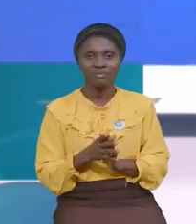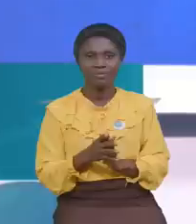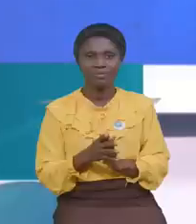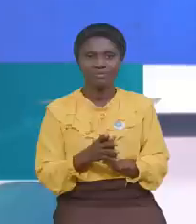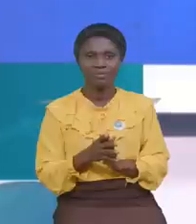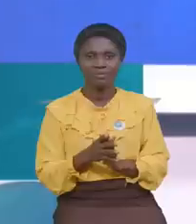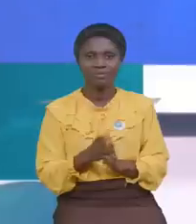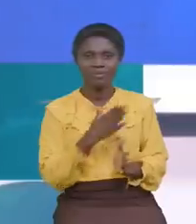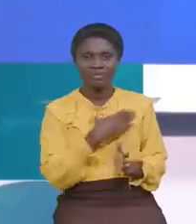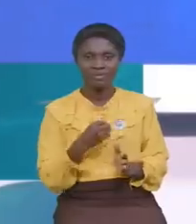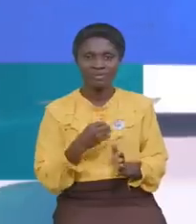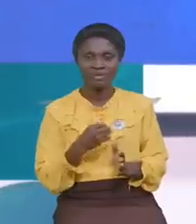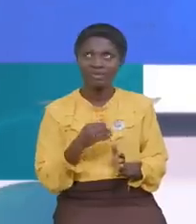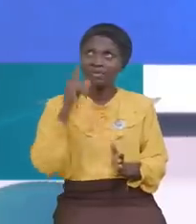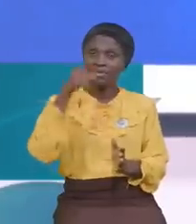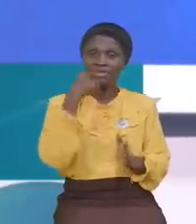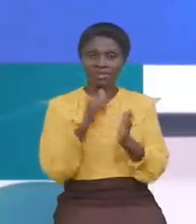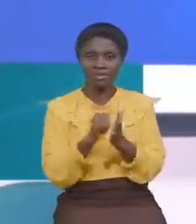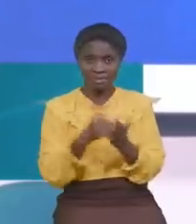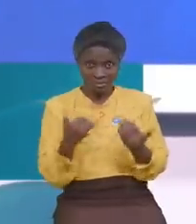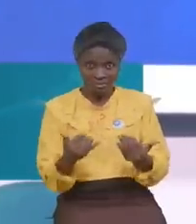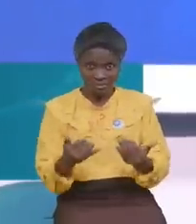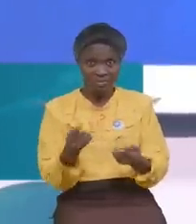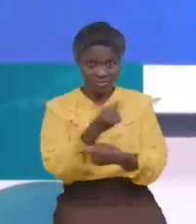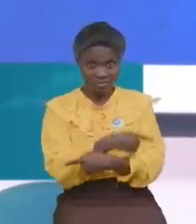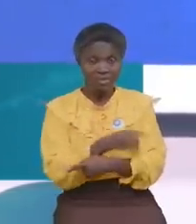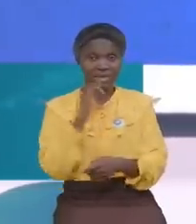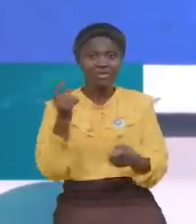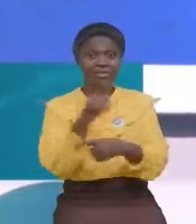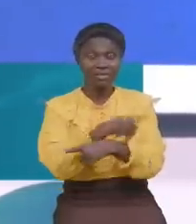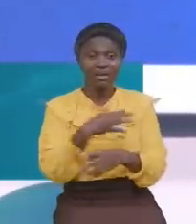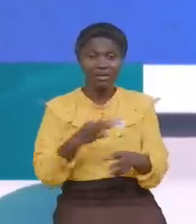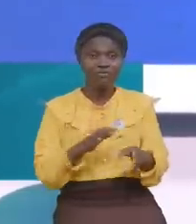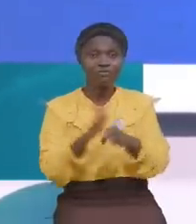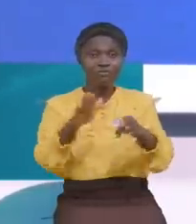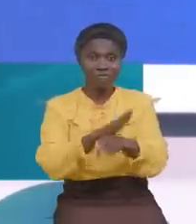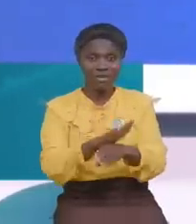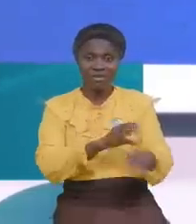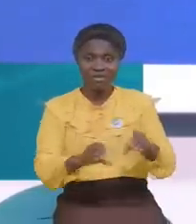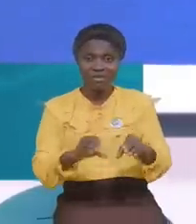And he says, this is the day of fulfillment in your life.